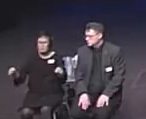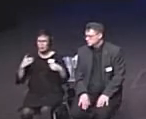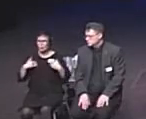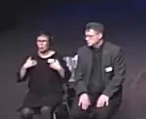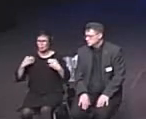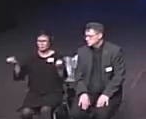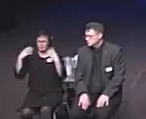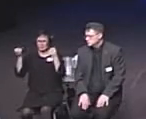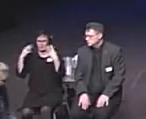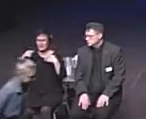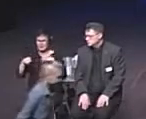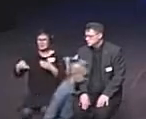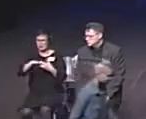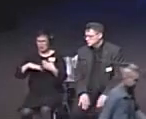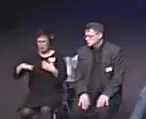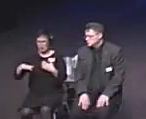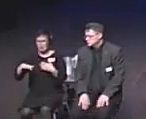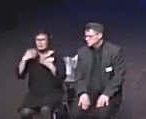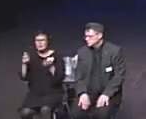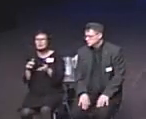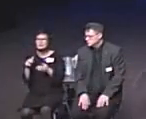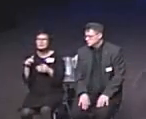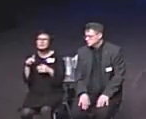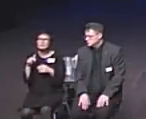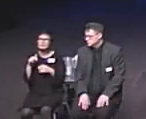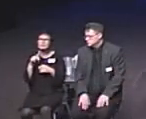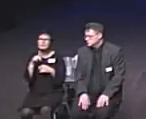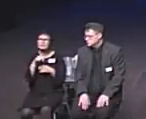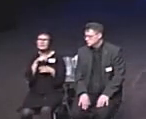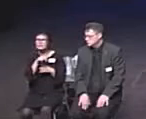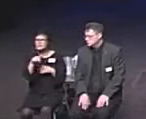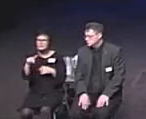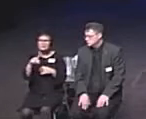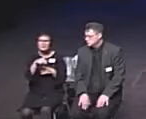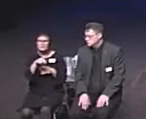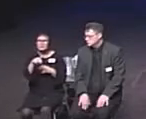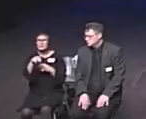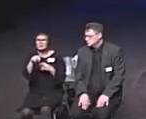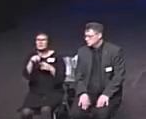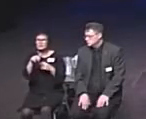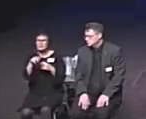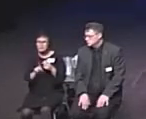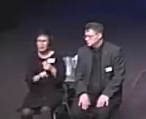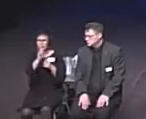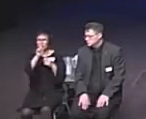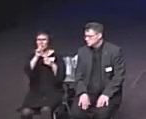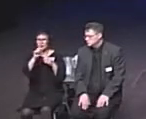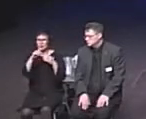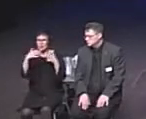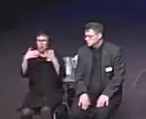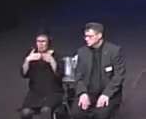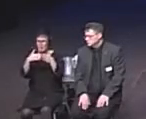feel in this part. Then you move over to the upper left corner.